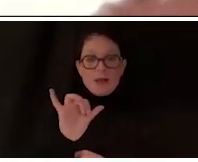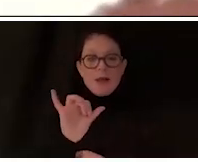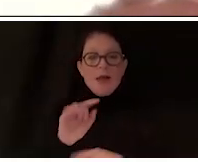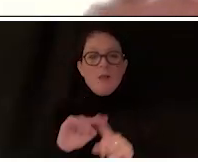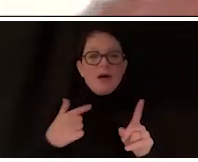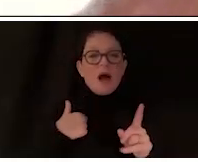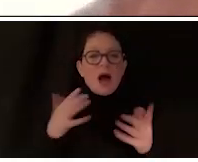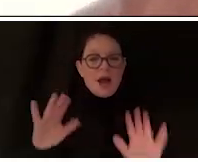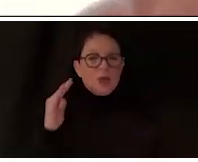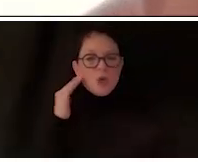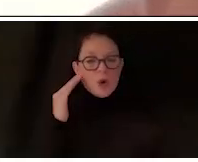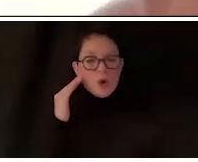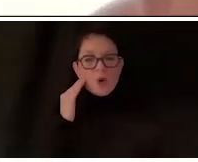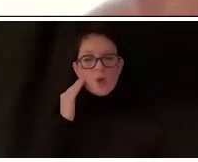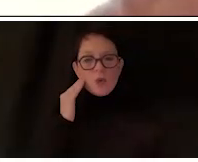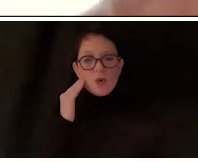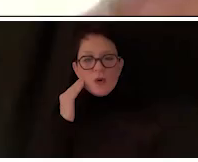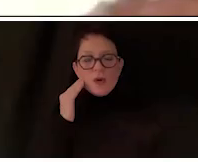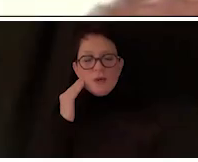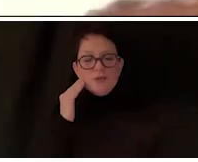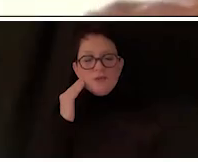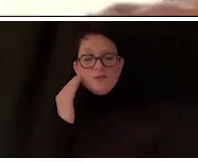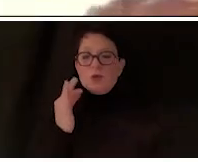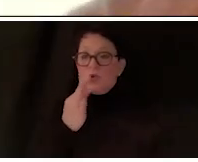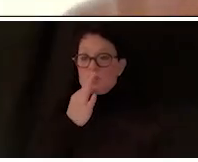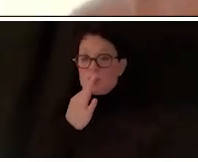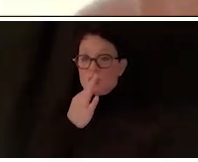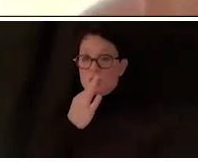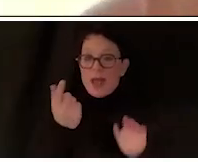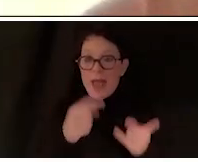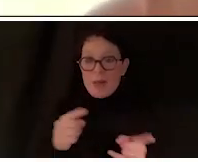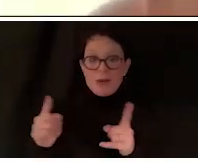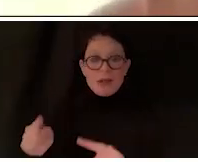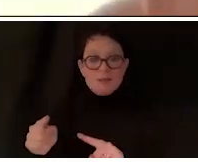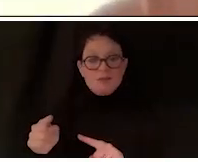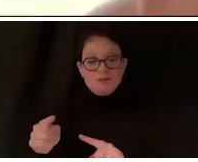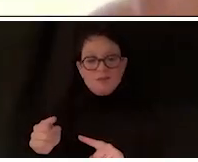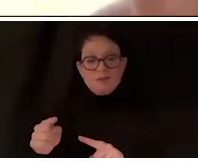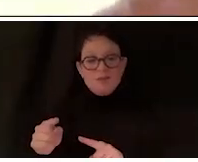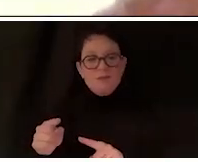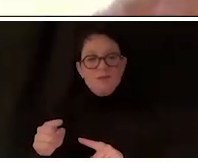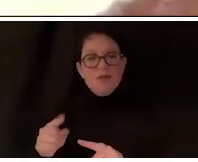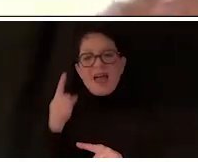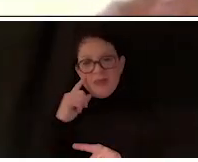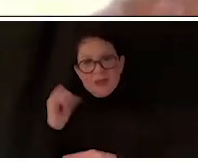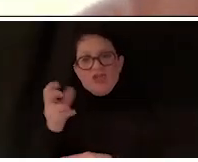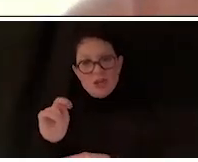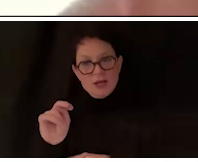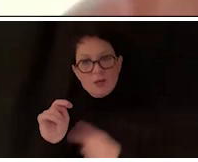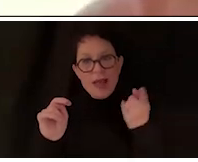do know that coming down the pike, probably sometime in